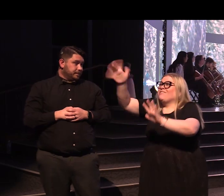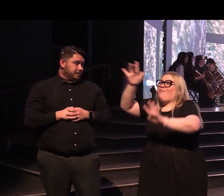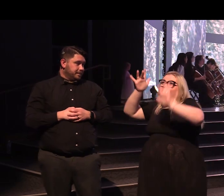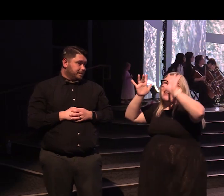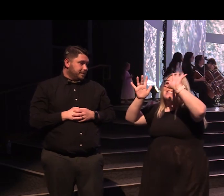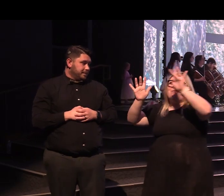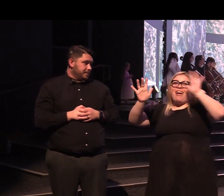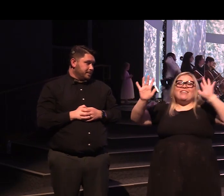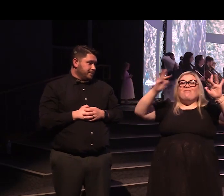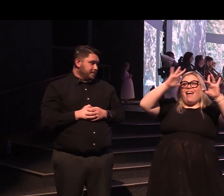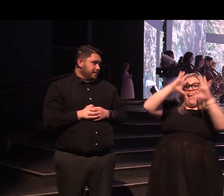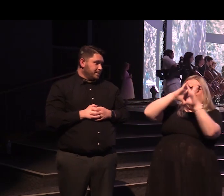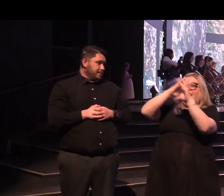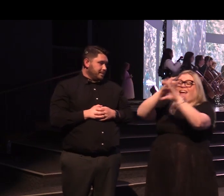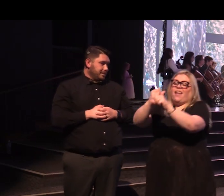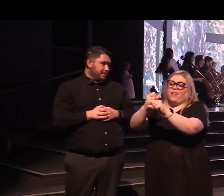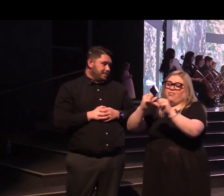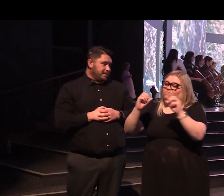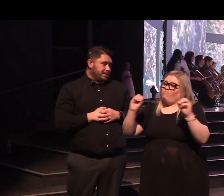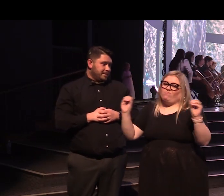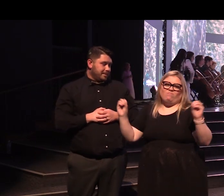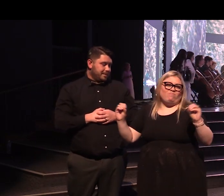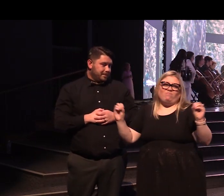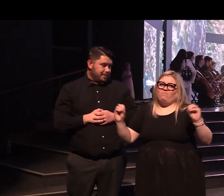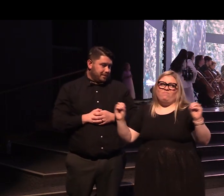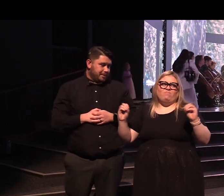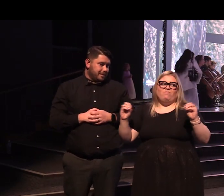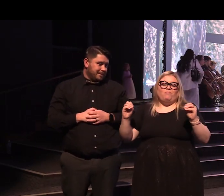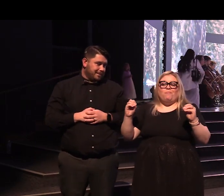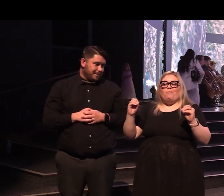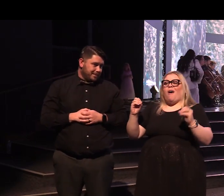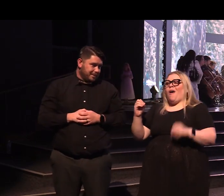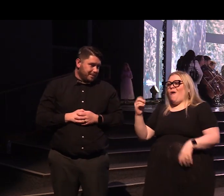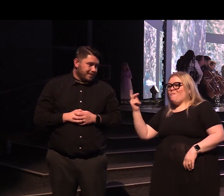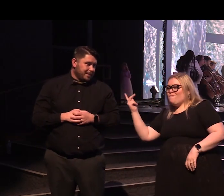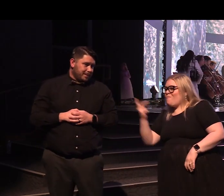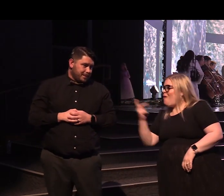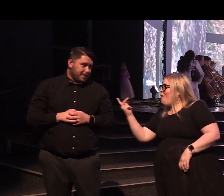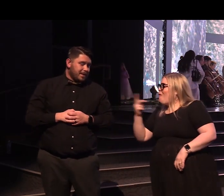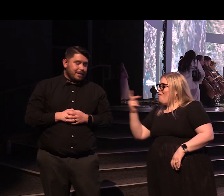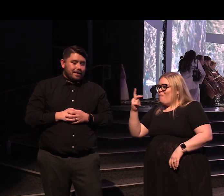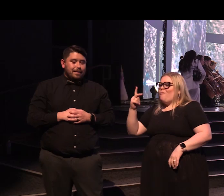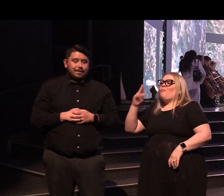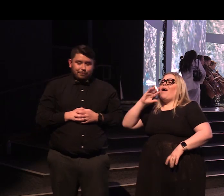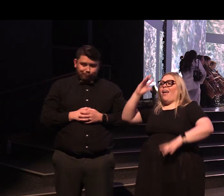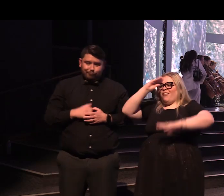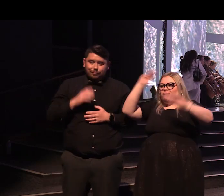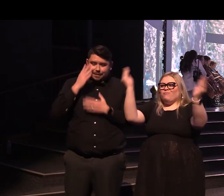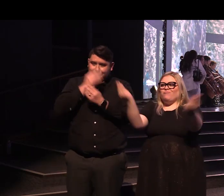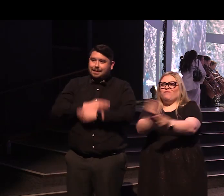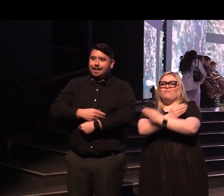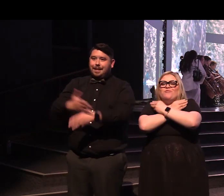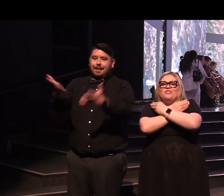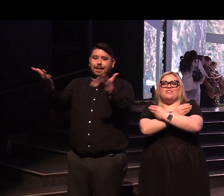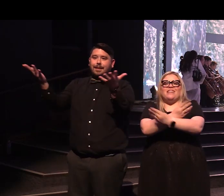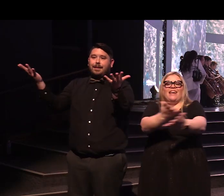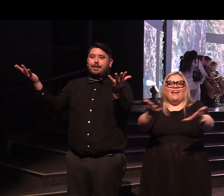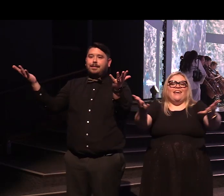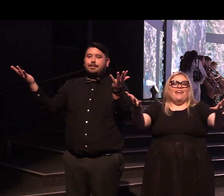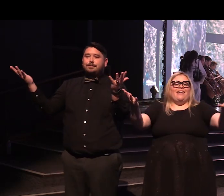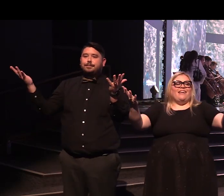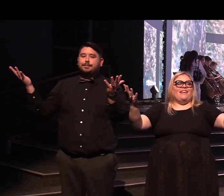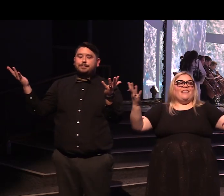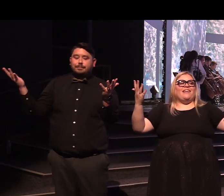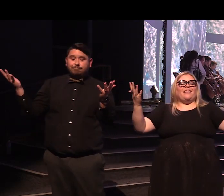decorations, there's nothing there to catch your eye. But both of them would be the first to